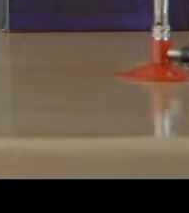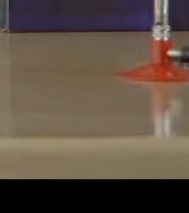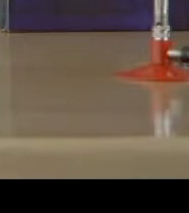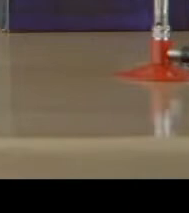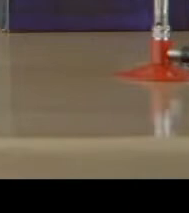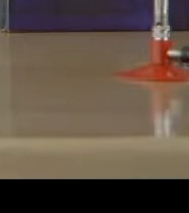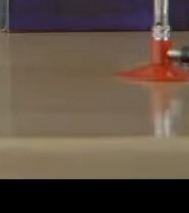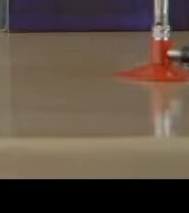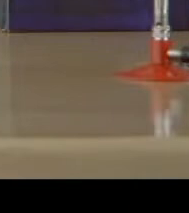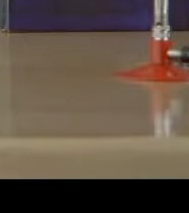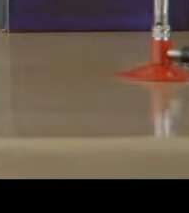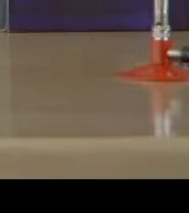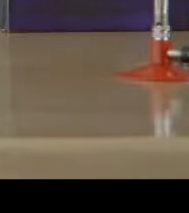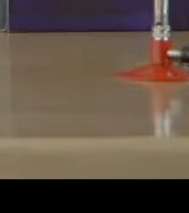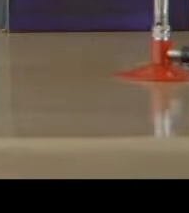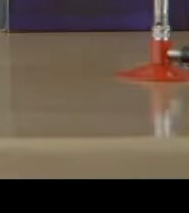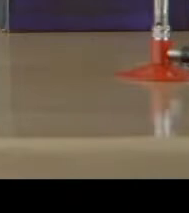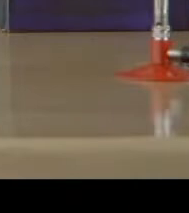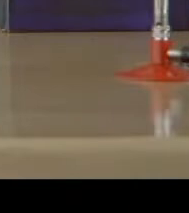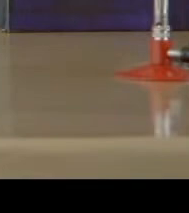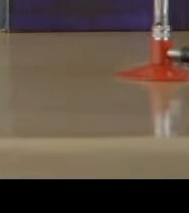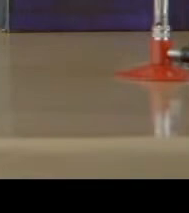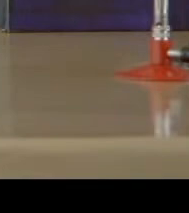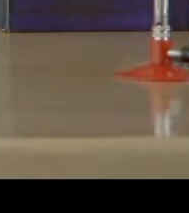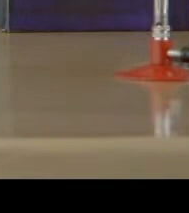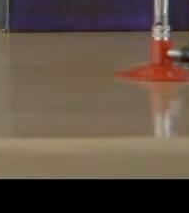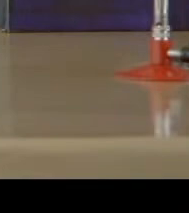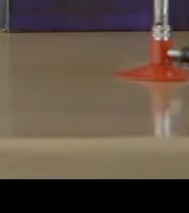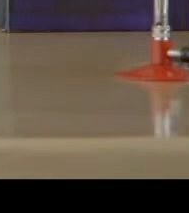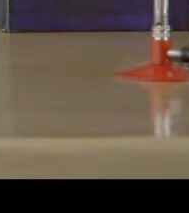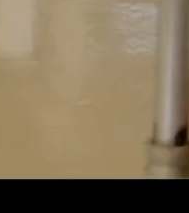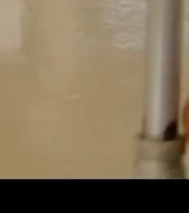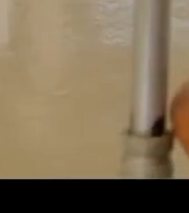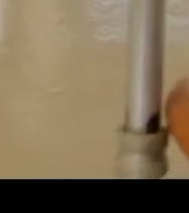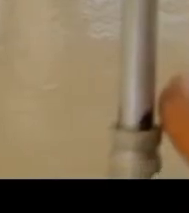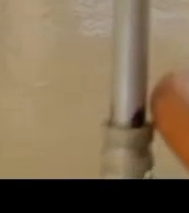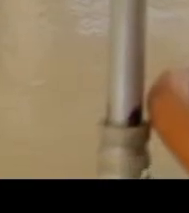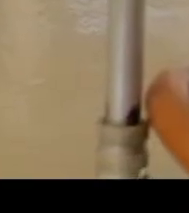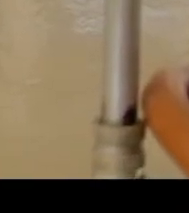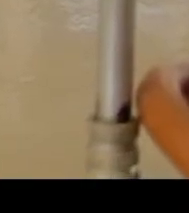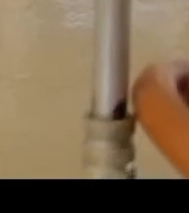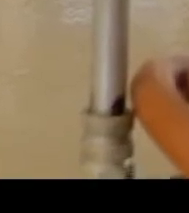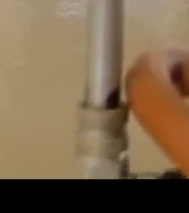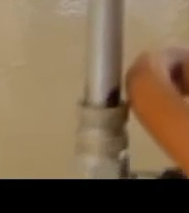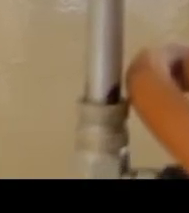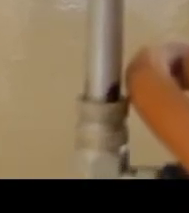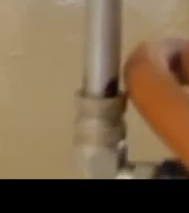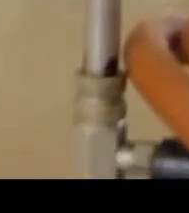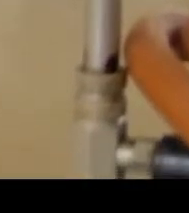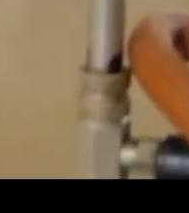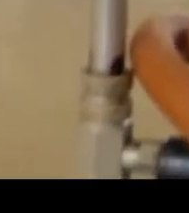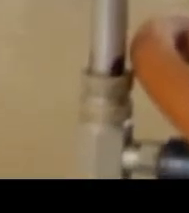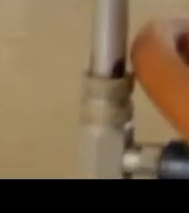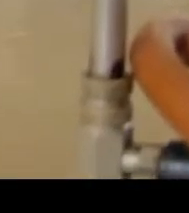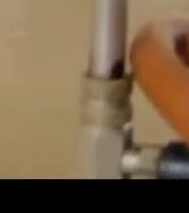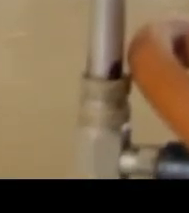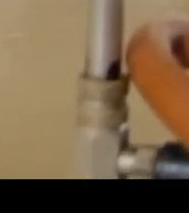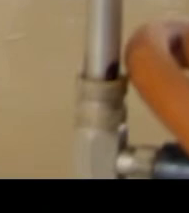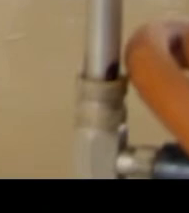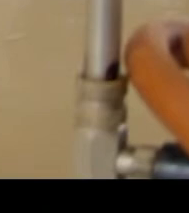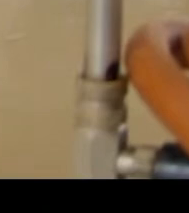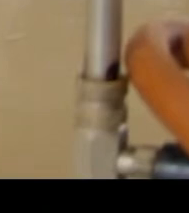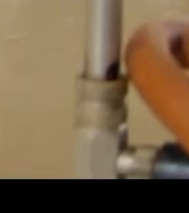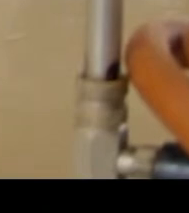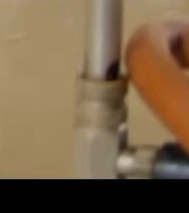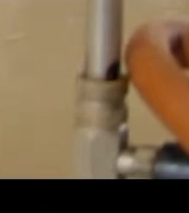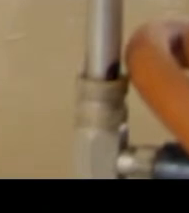have kerosene lamps and a candle. Normally, we would use the kerosene lamp because kerosene is a